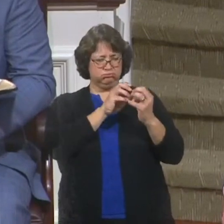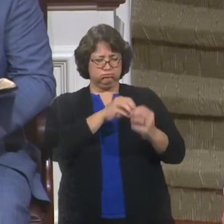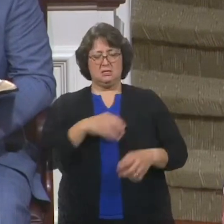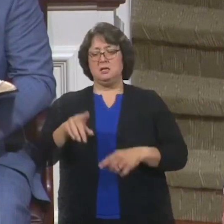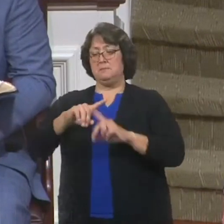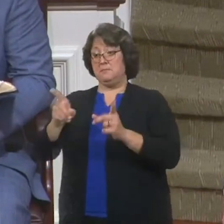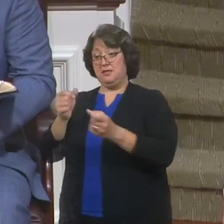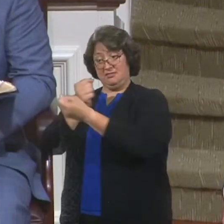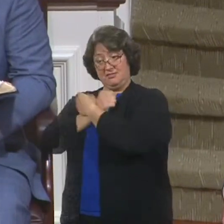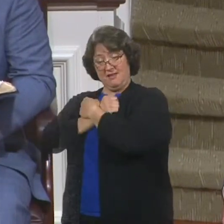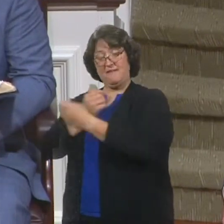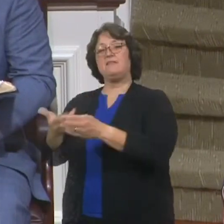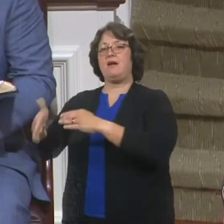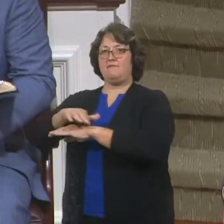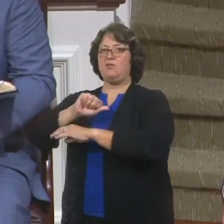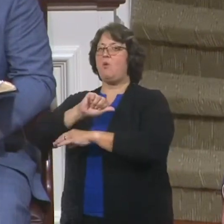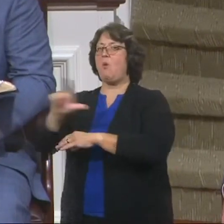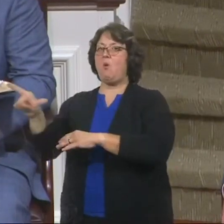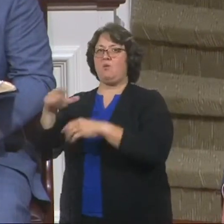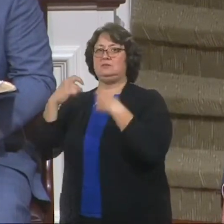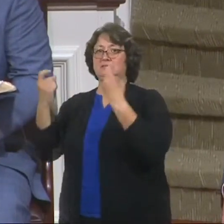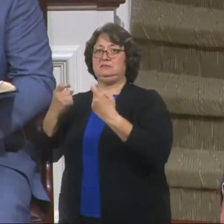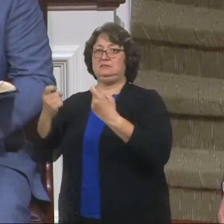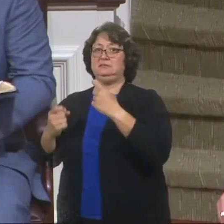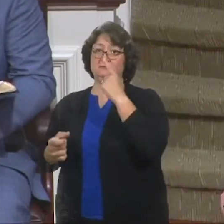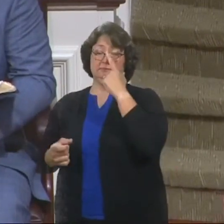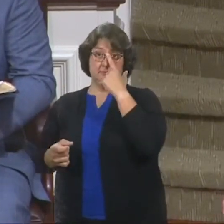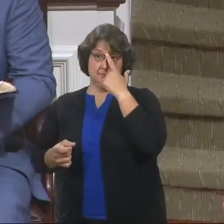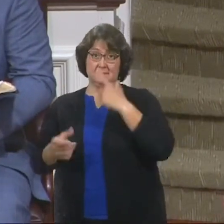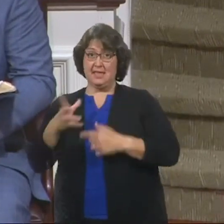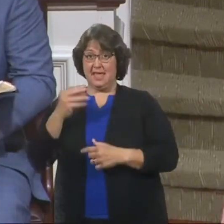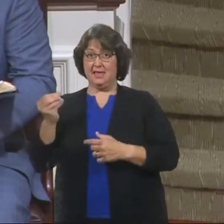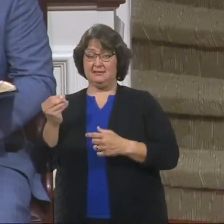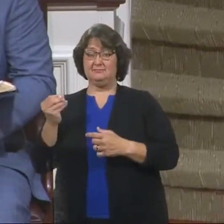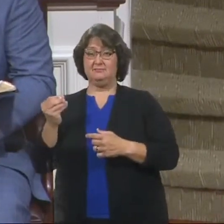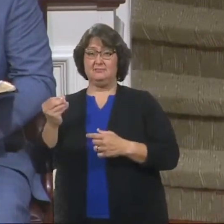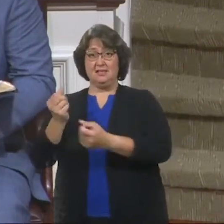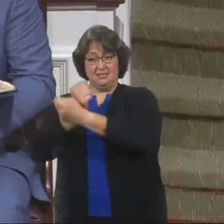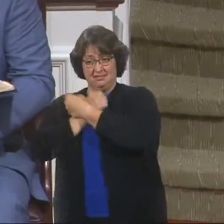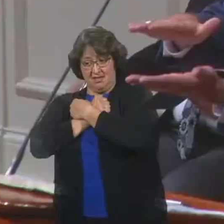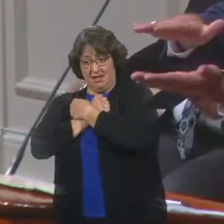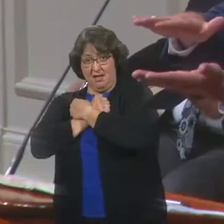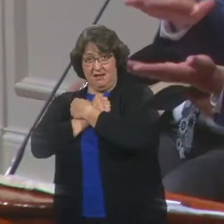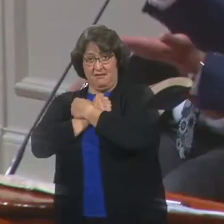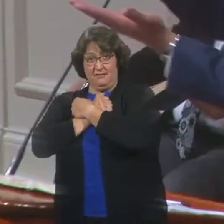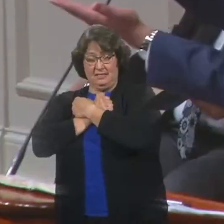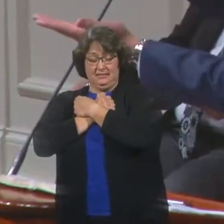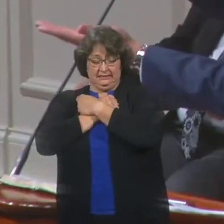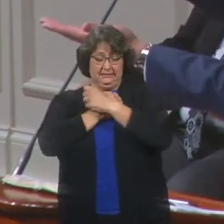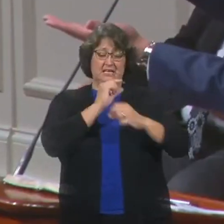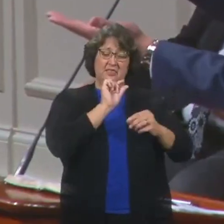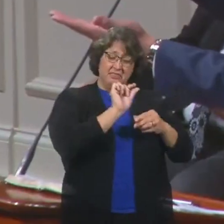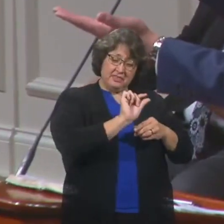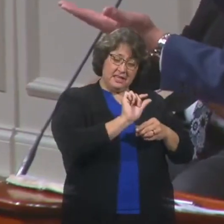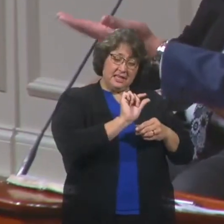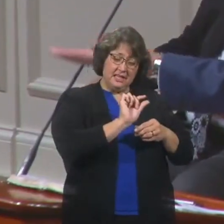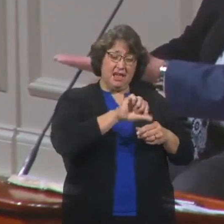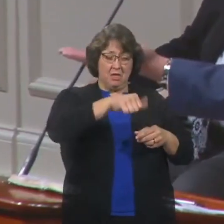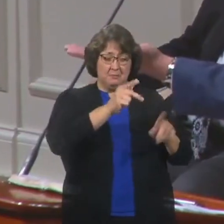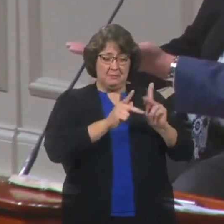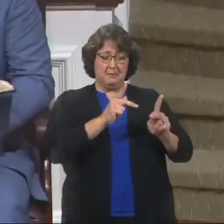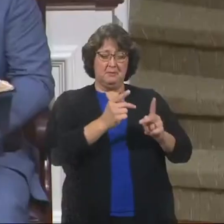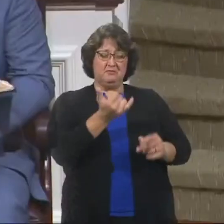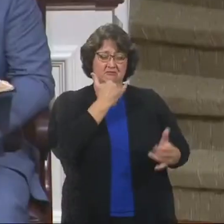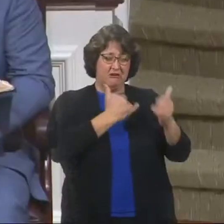What does love do? It covers sin. It is when love is thin, other people's faults are